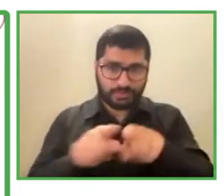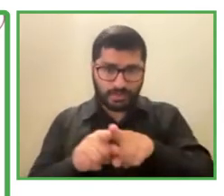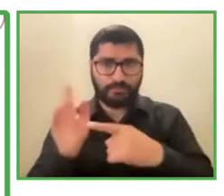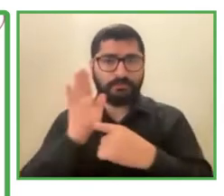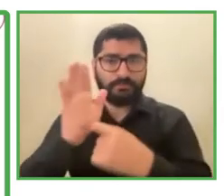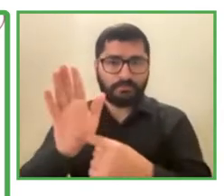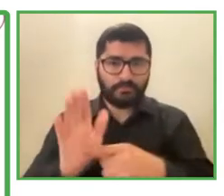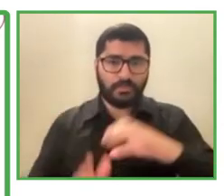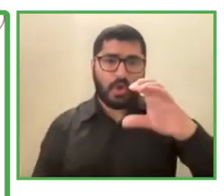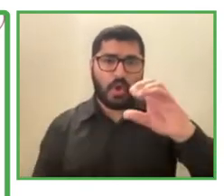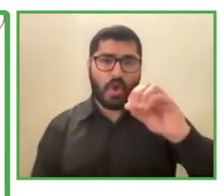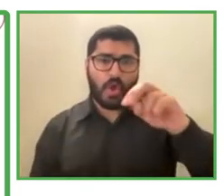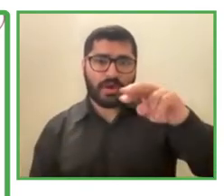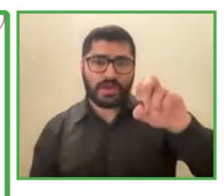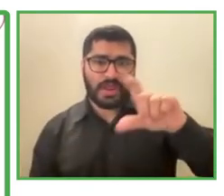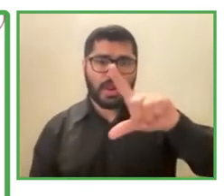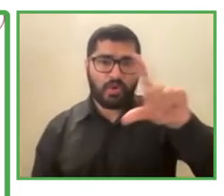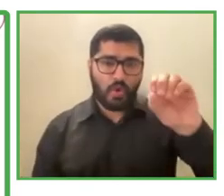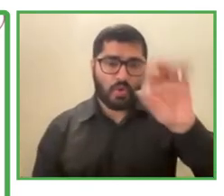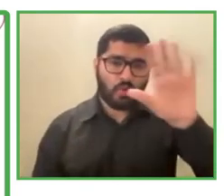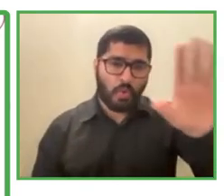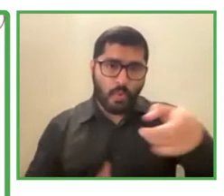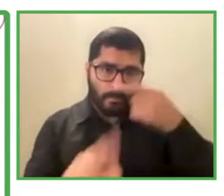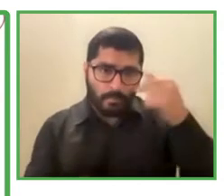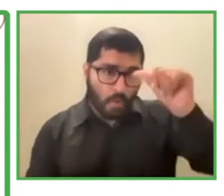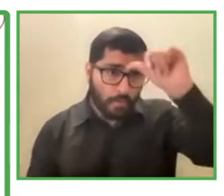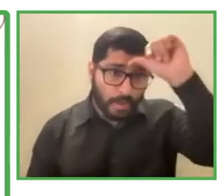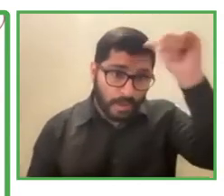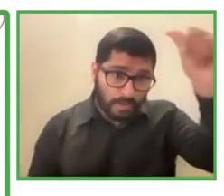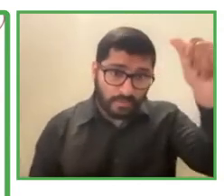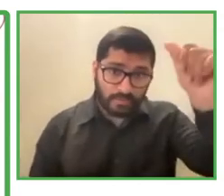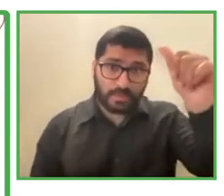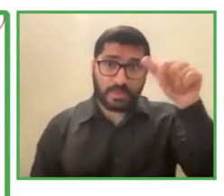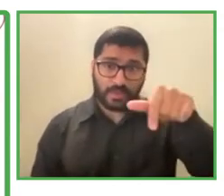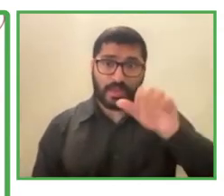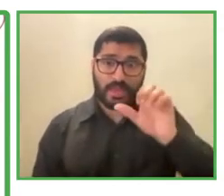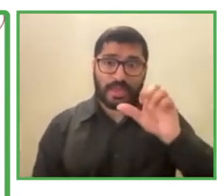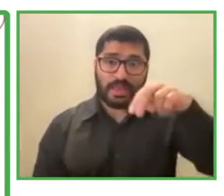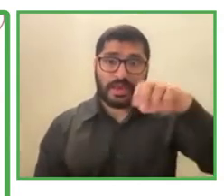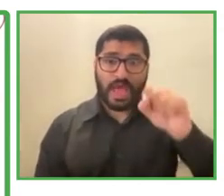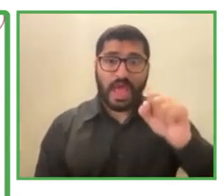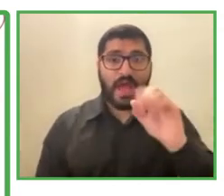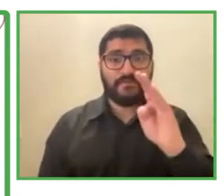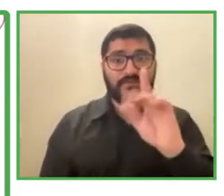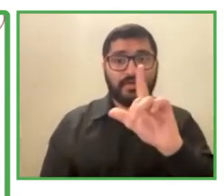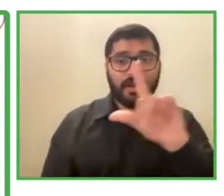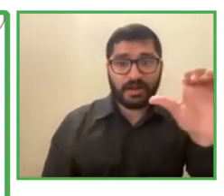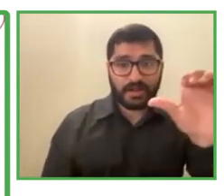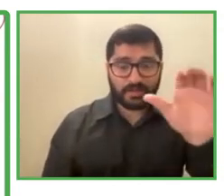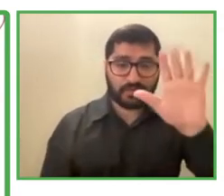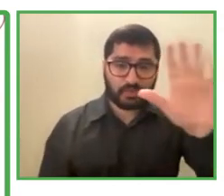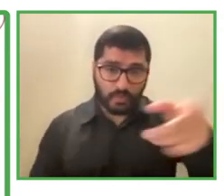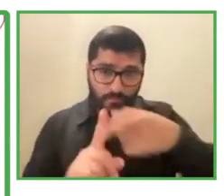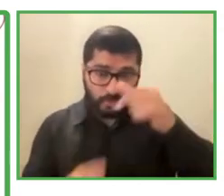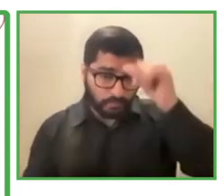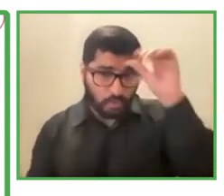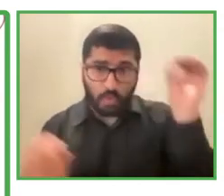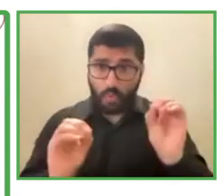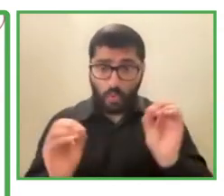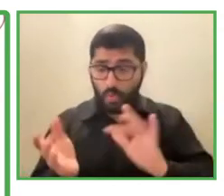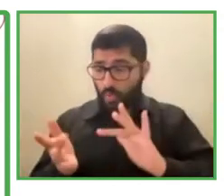any particular computer skills, and we were able to connect him with the iTool and the more